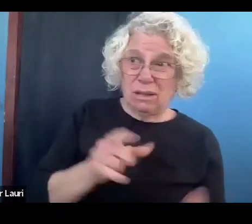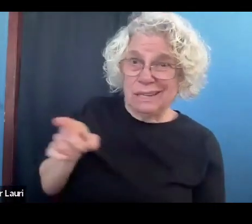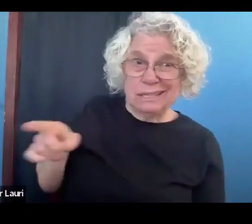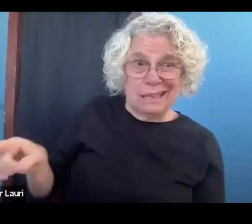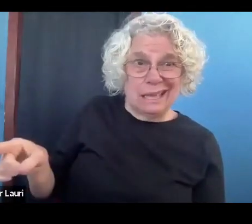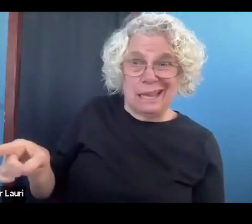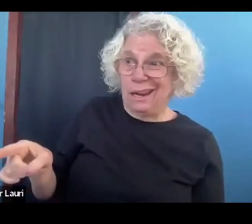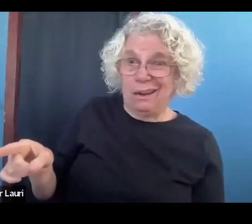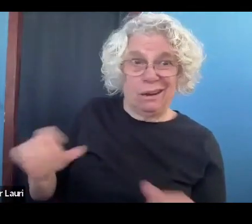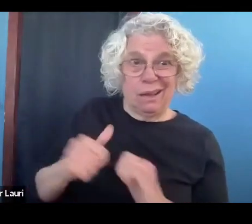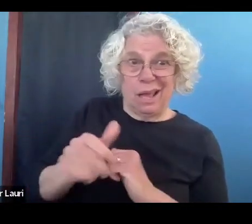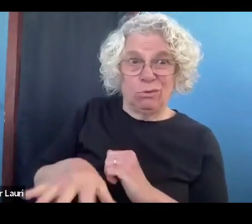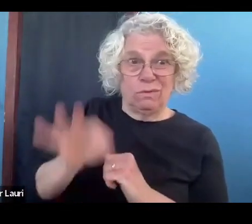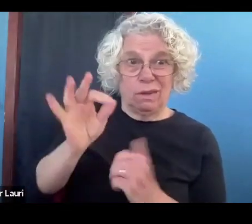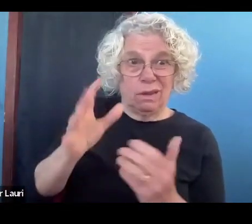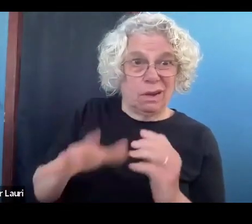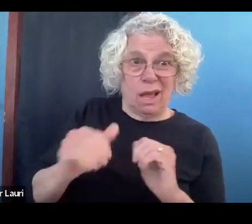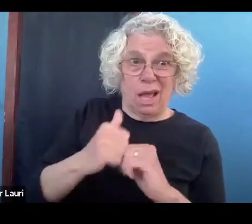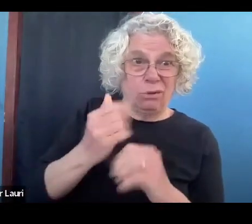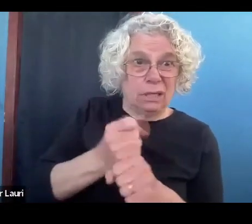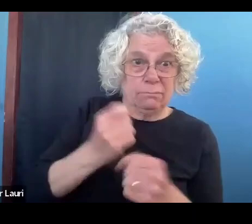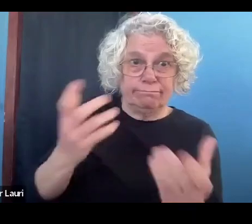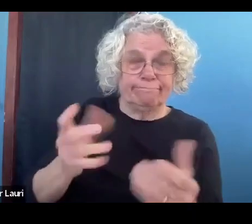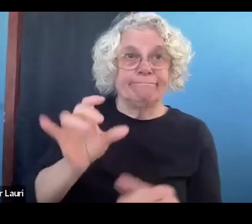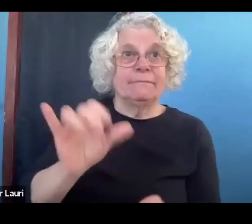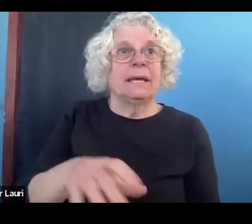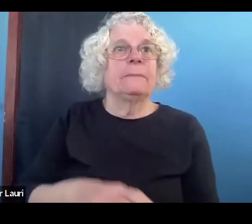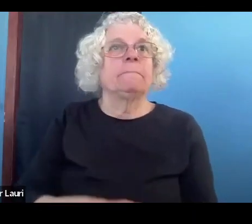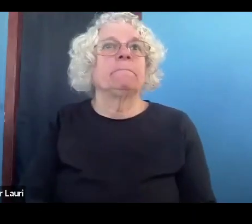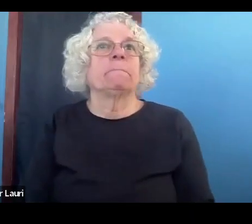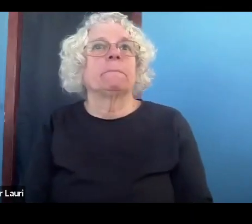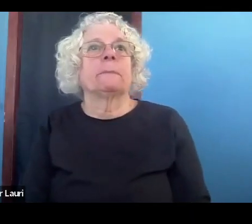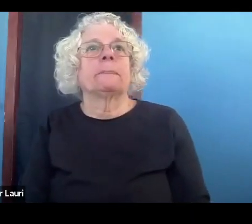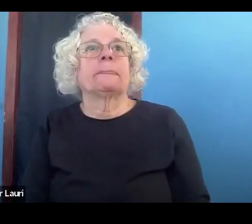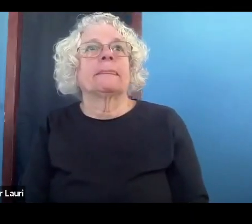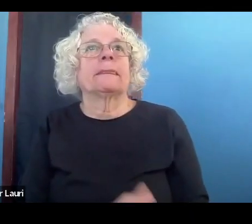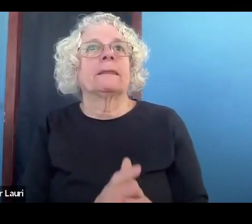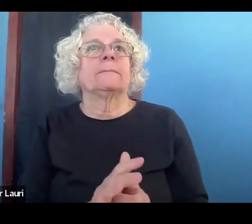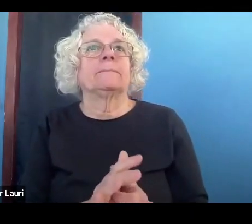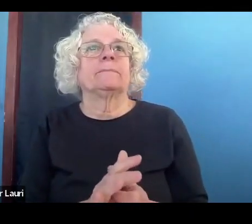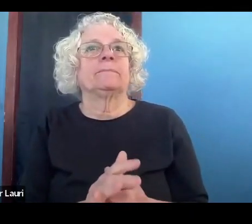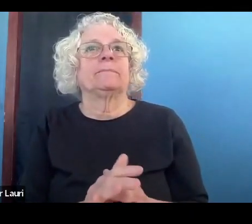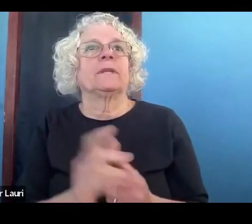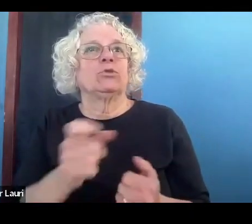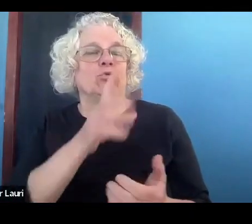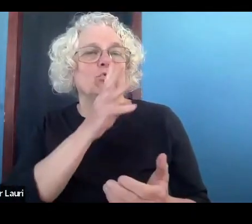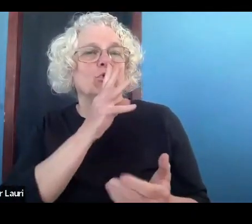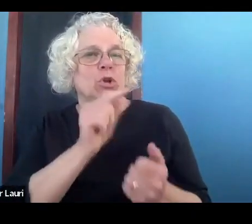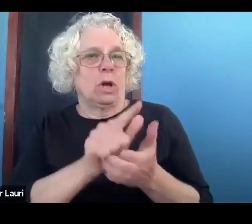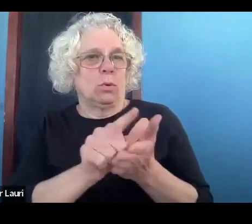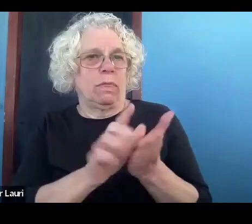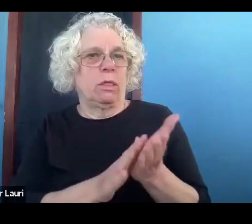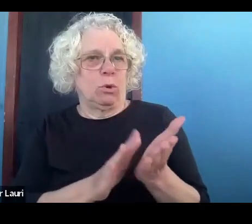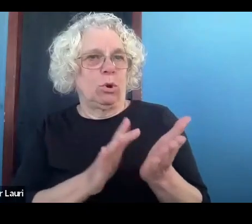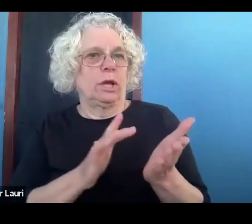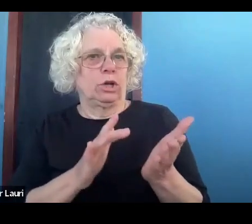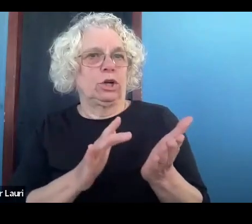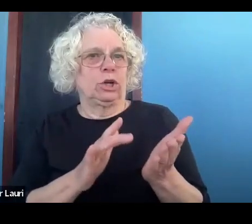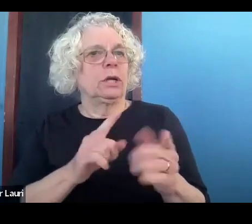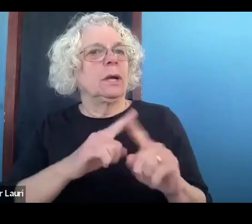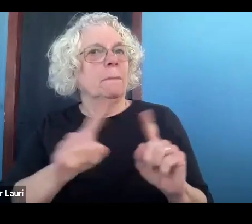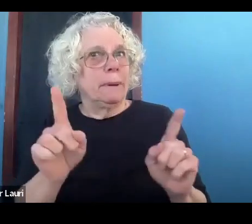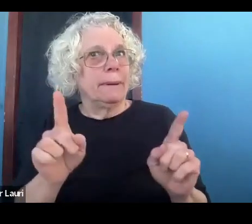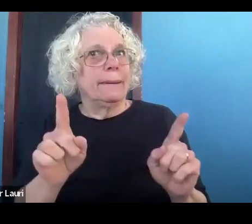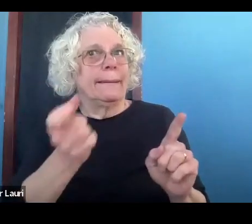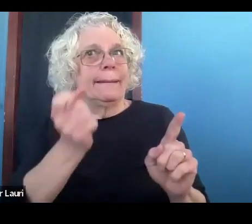you need to access it. Talk to a lawyer for peace of mind. However, also know that most health and financial